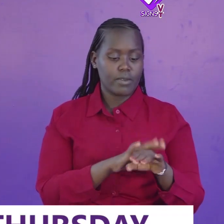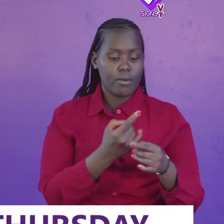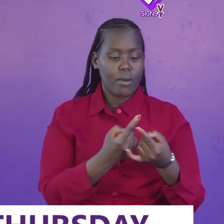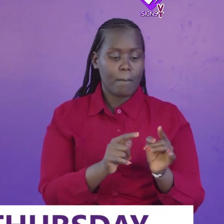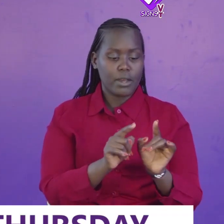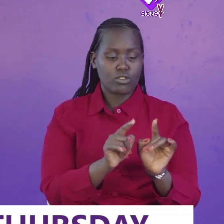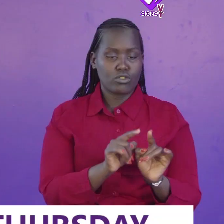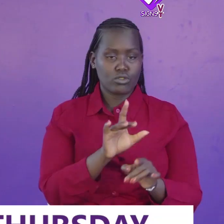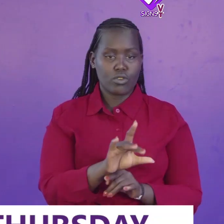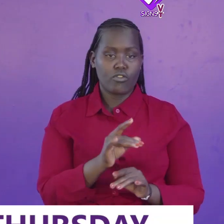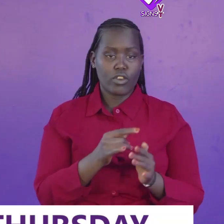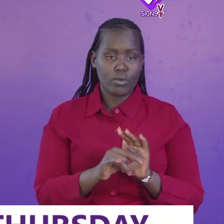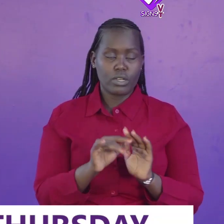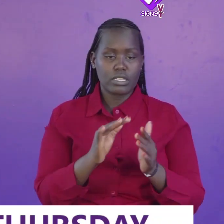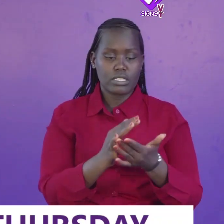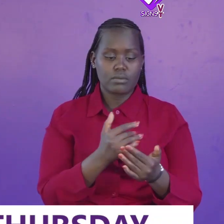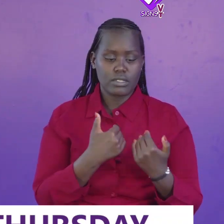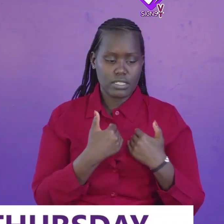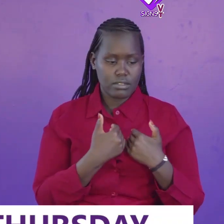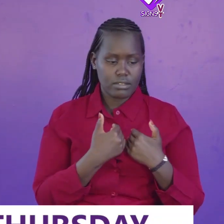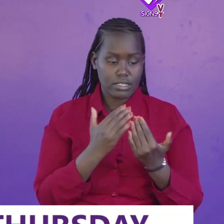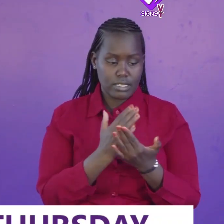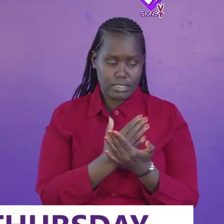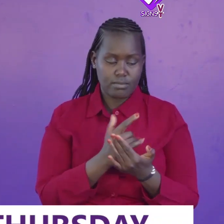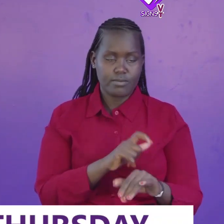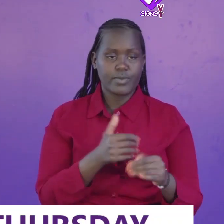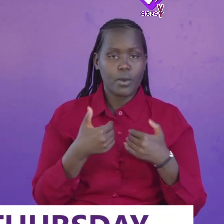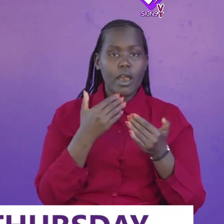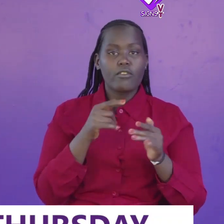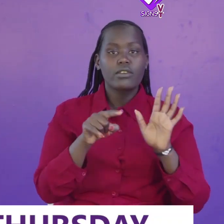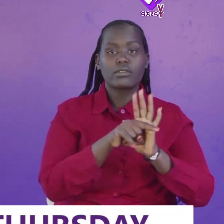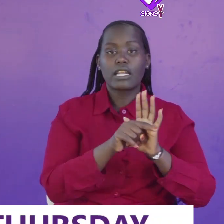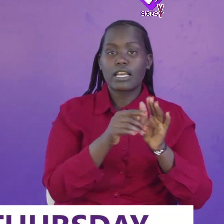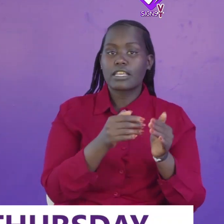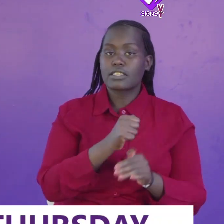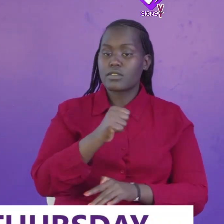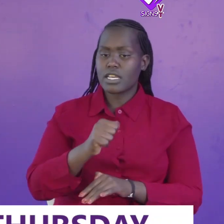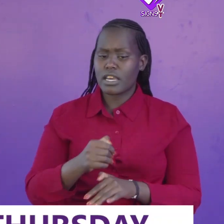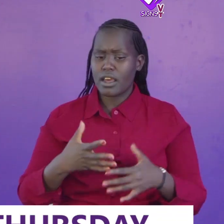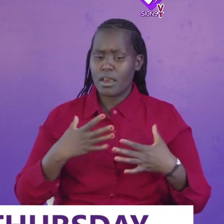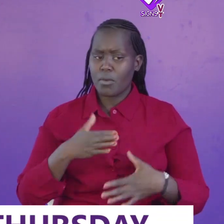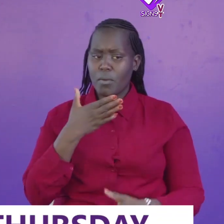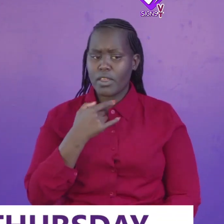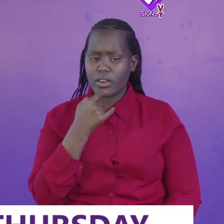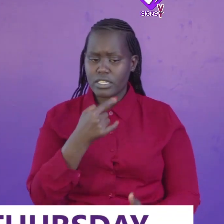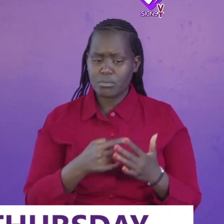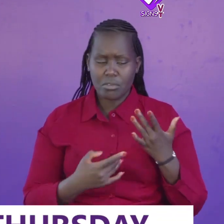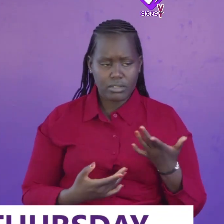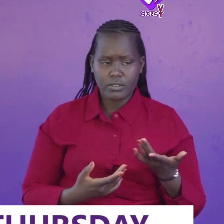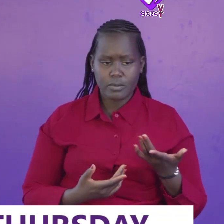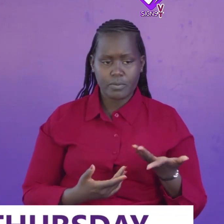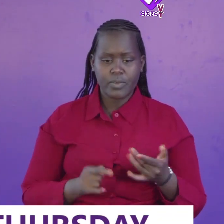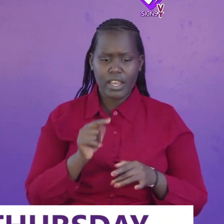also unapata at times there is a negative side of it. True. You know, kuna vile watu wako tu hapo wanasema